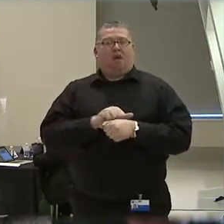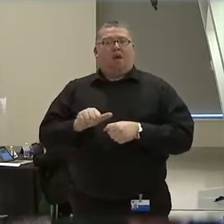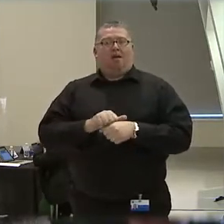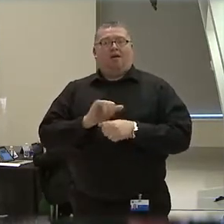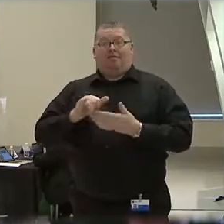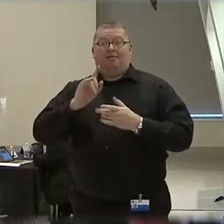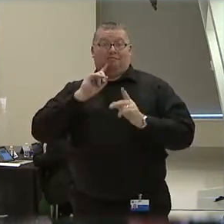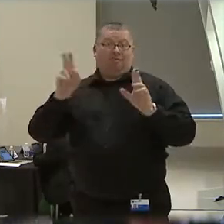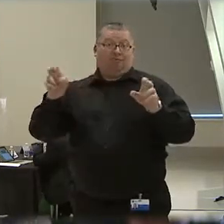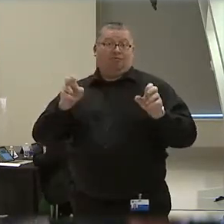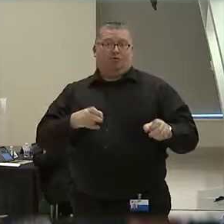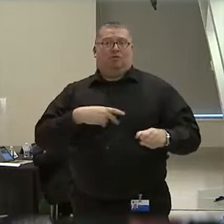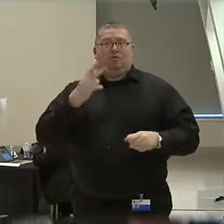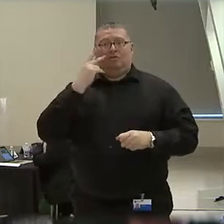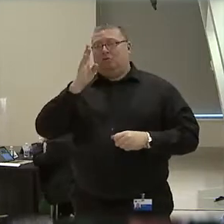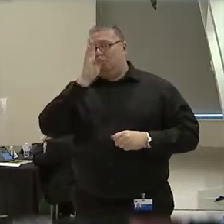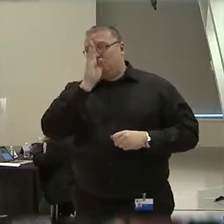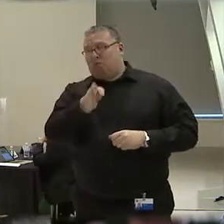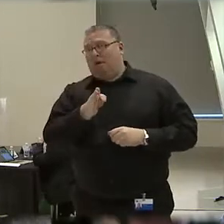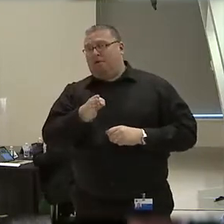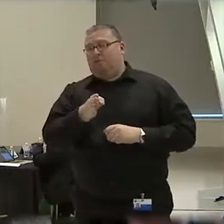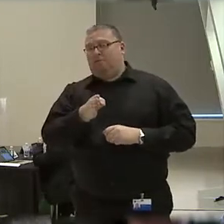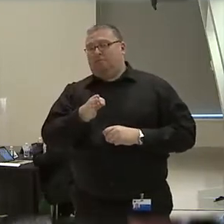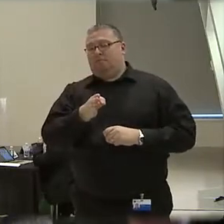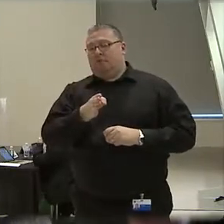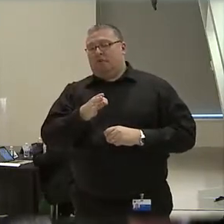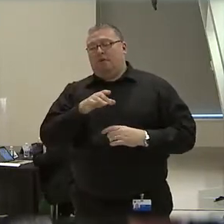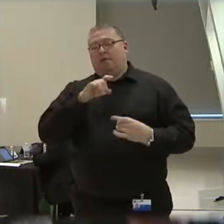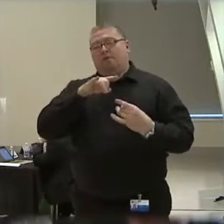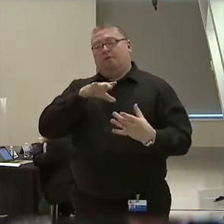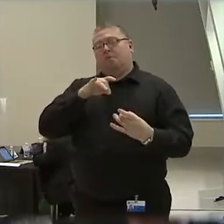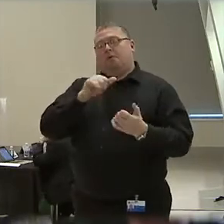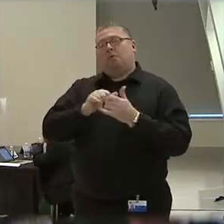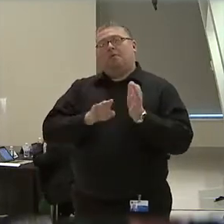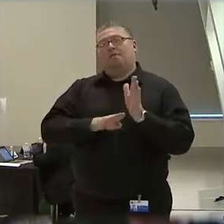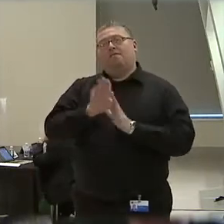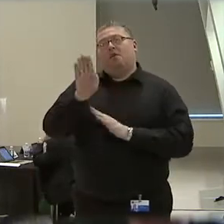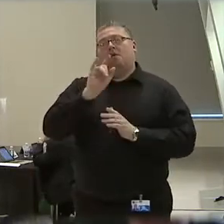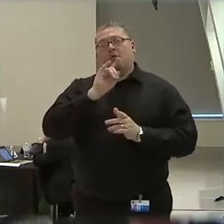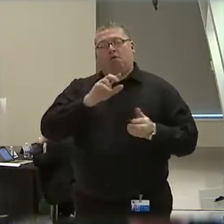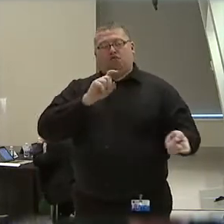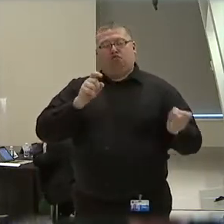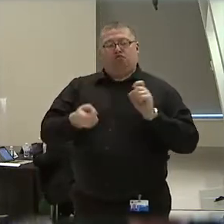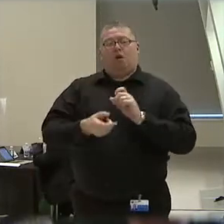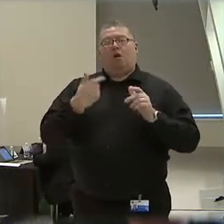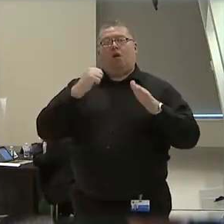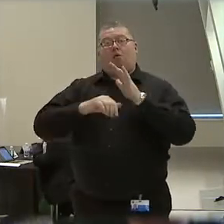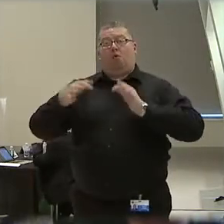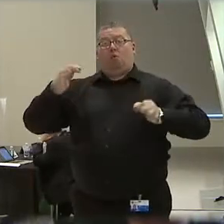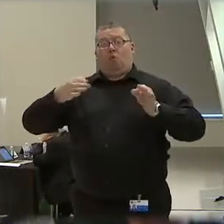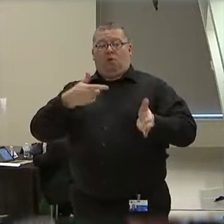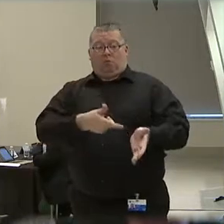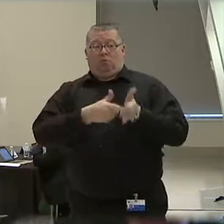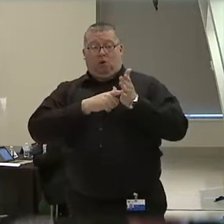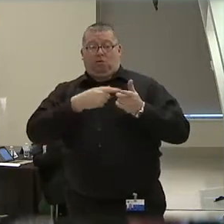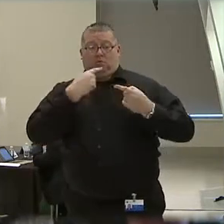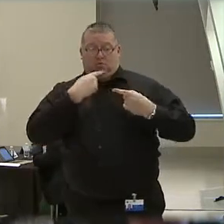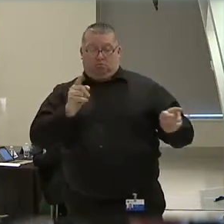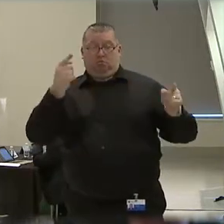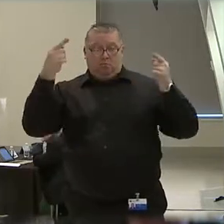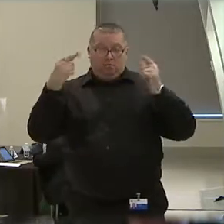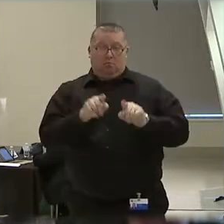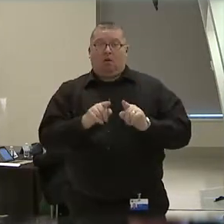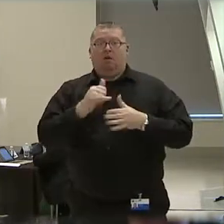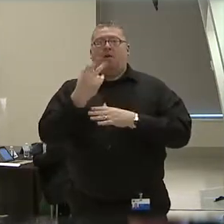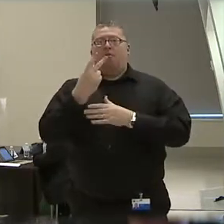issue having direct input into the development of the reforms under the court orders or consent decrees, which